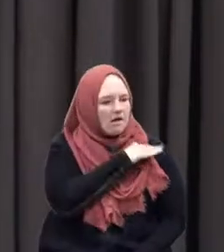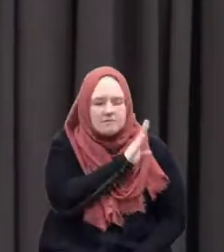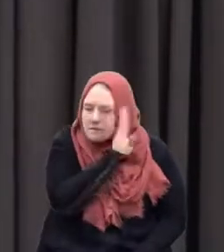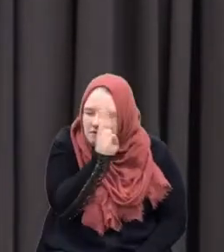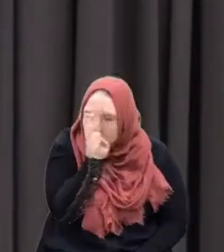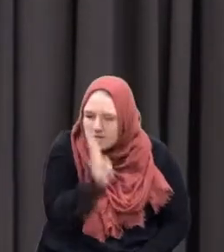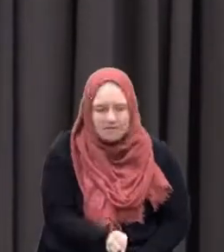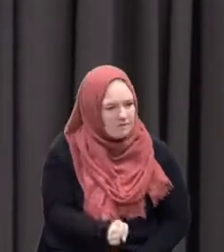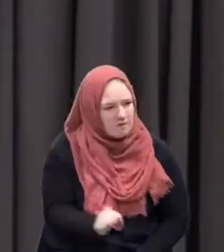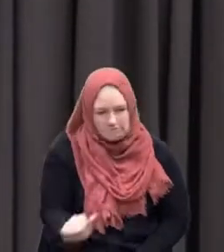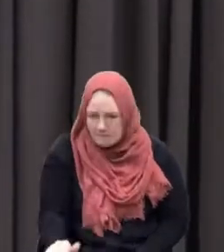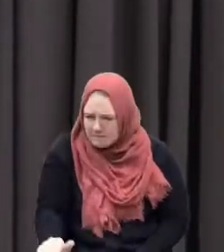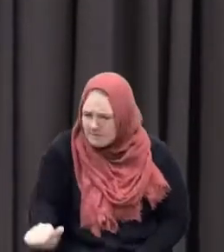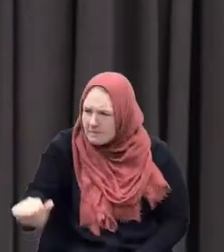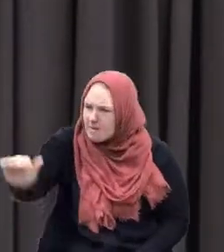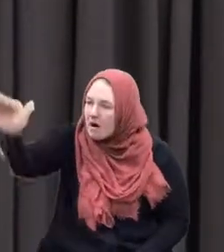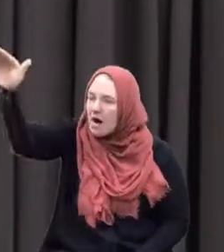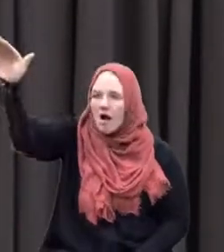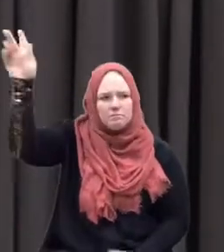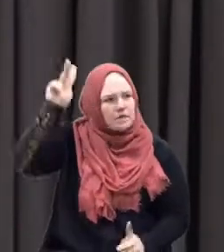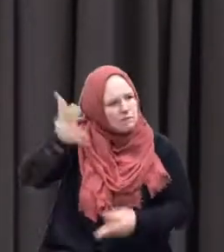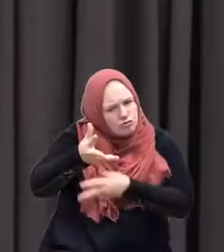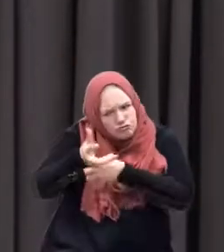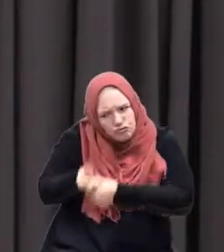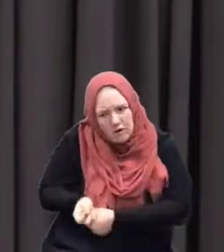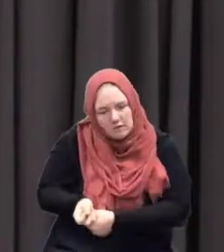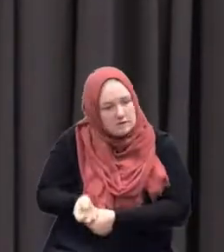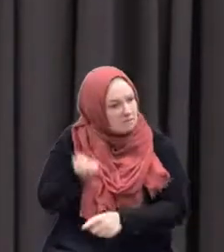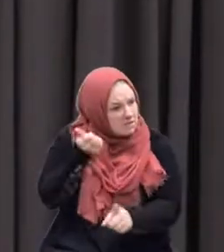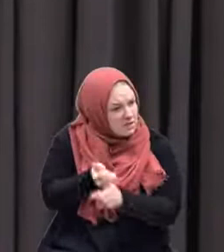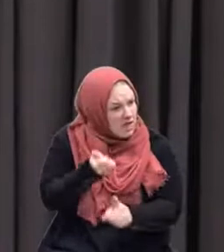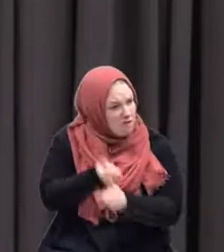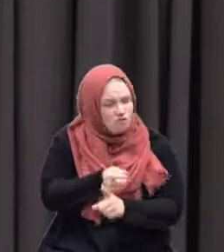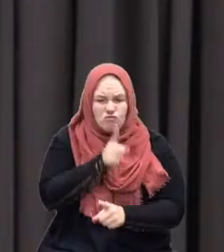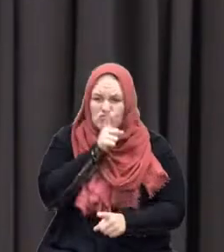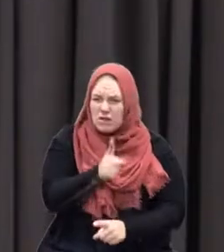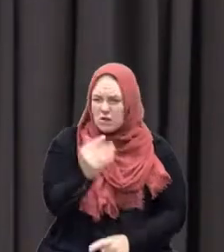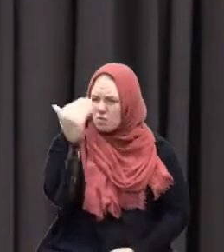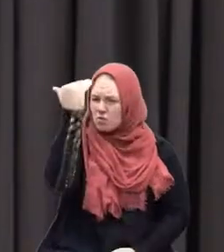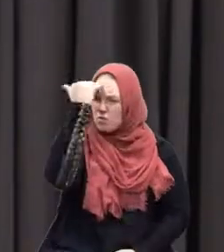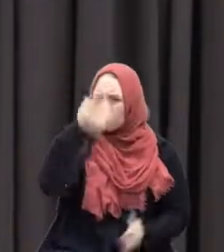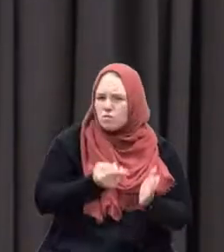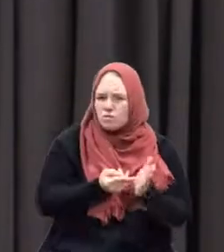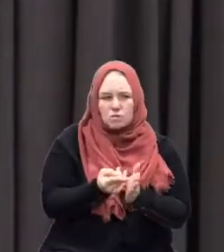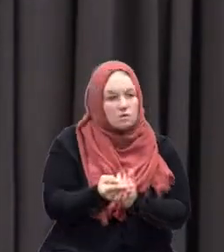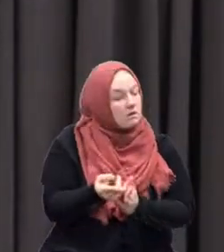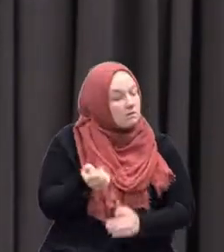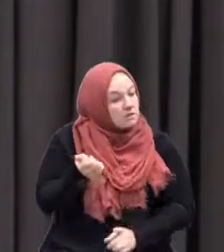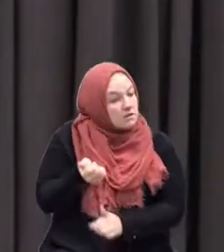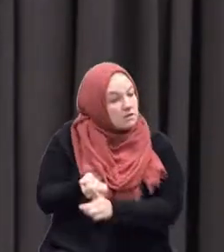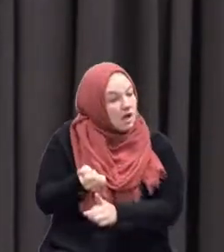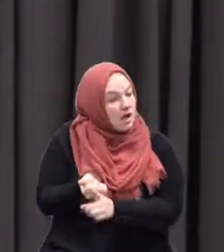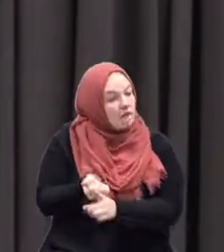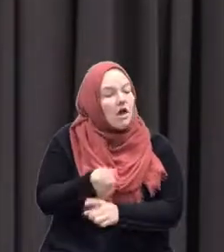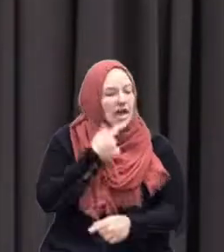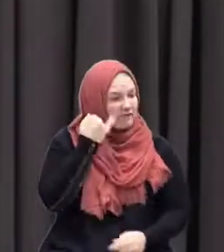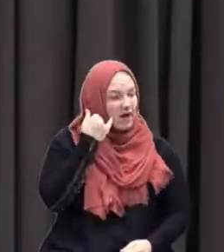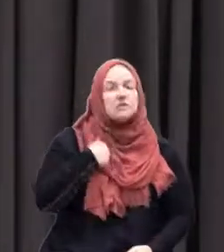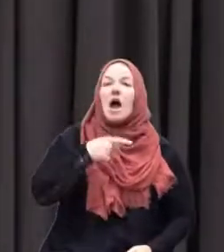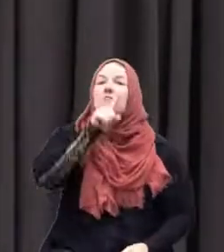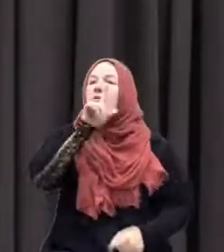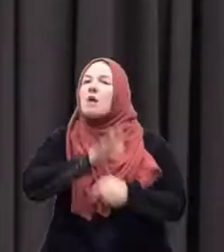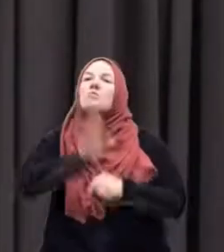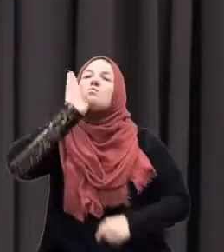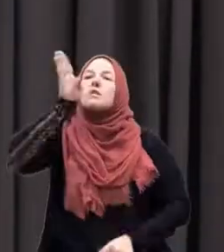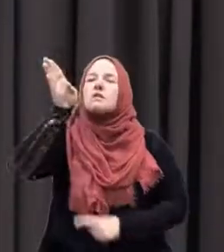Look at that level of self-discipline and self-control. He never reneged on a